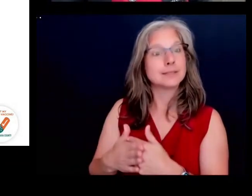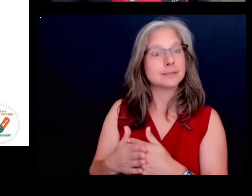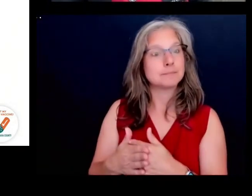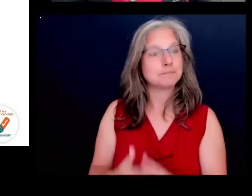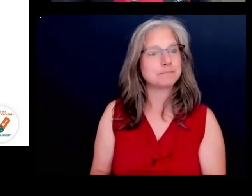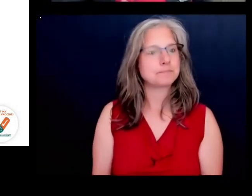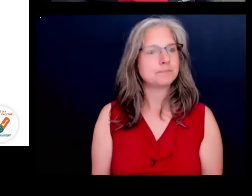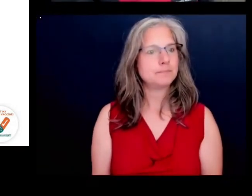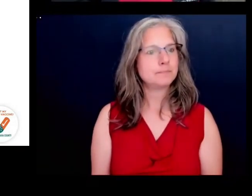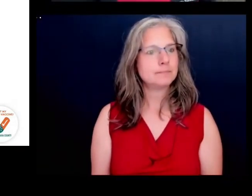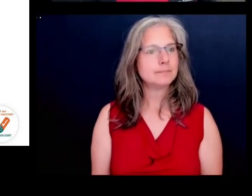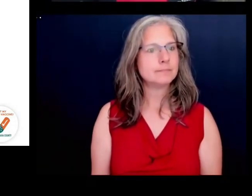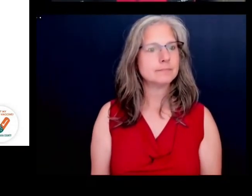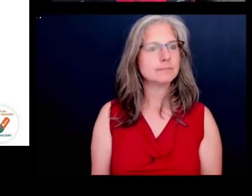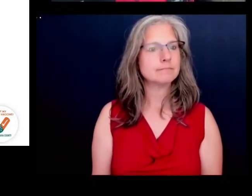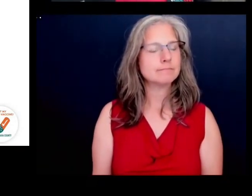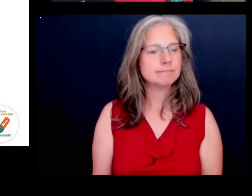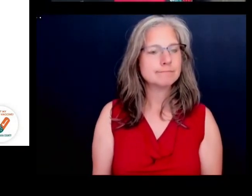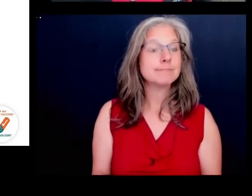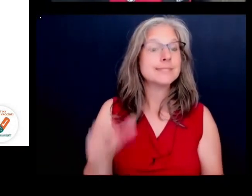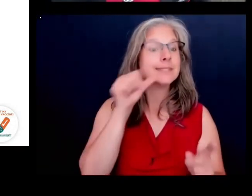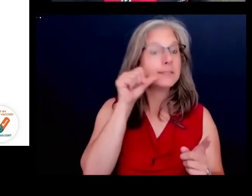Next.